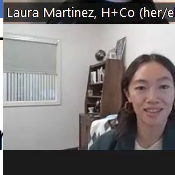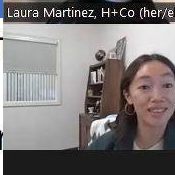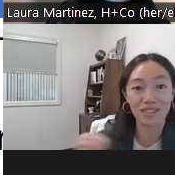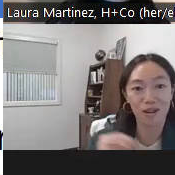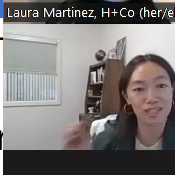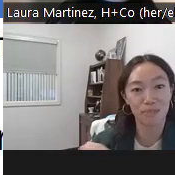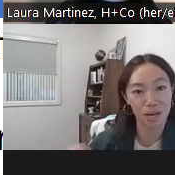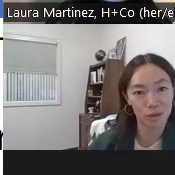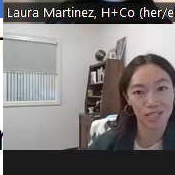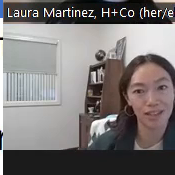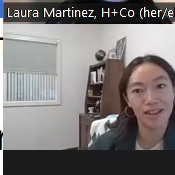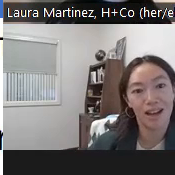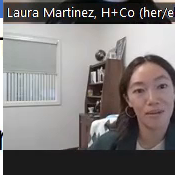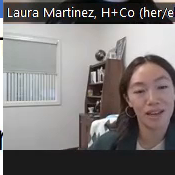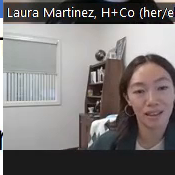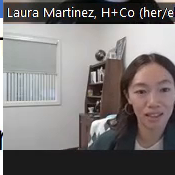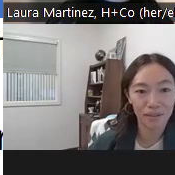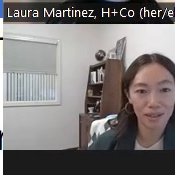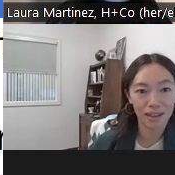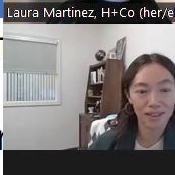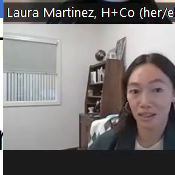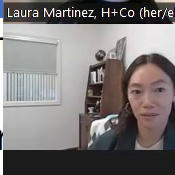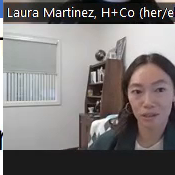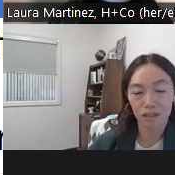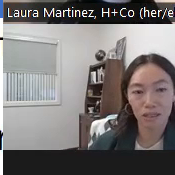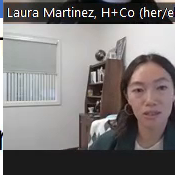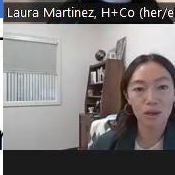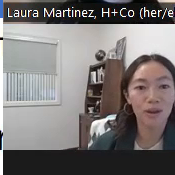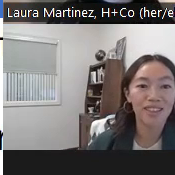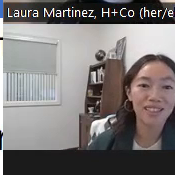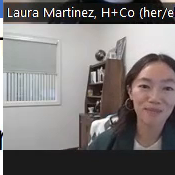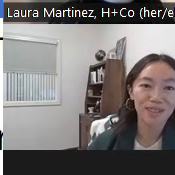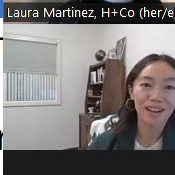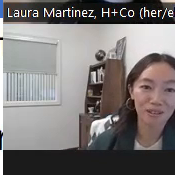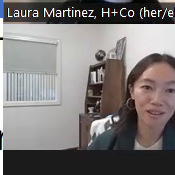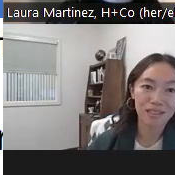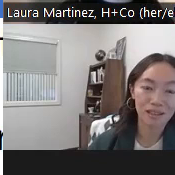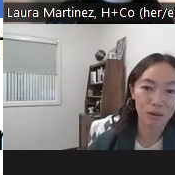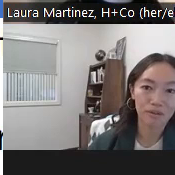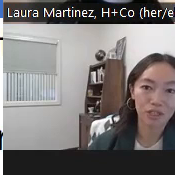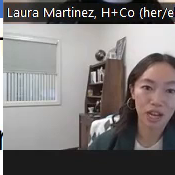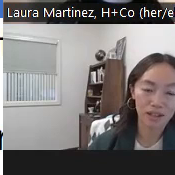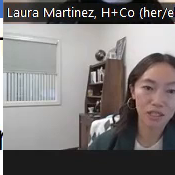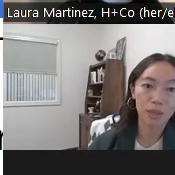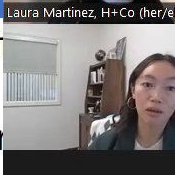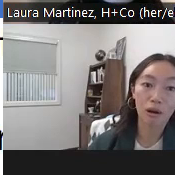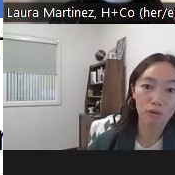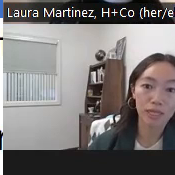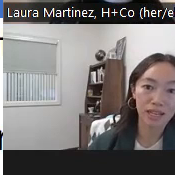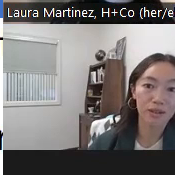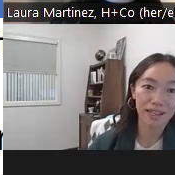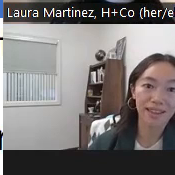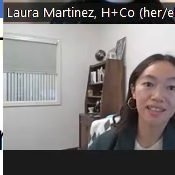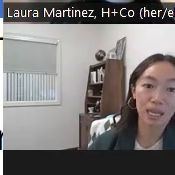based in the Stockton boundary. And I think even in the city of Stockton. And so that's something that I know that is a little bit of a challenge, but there